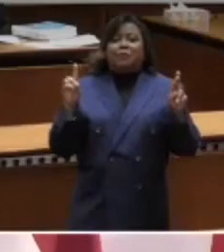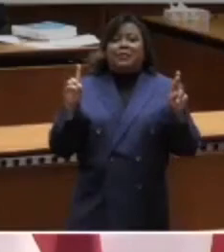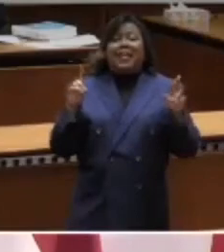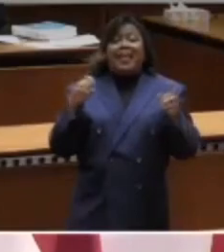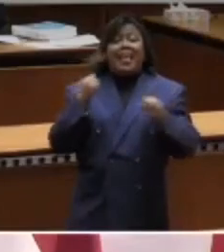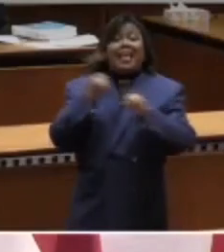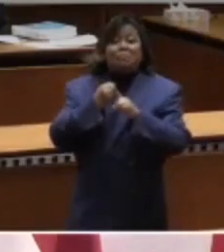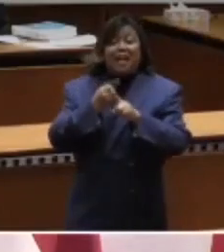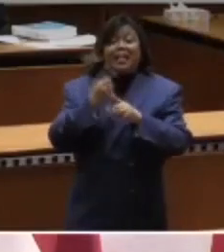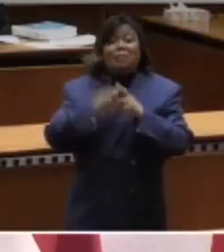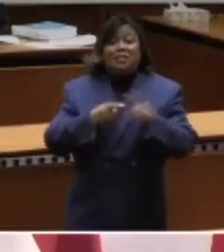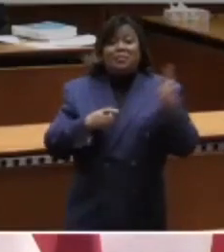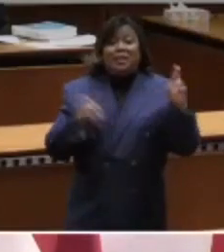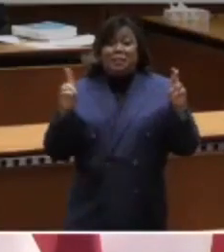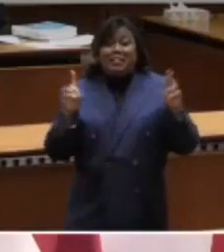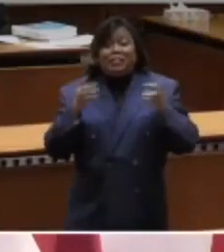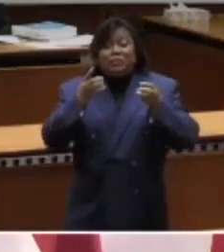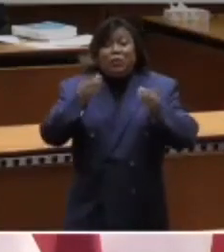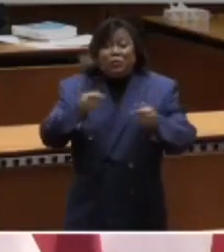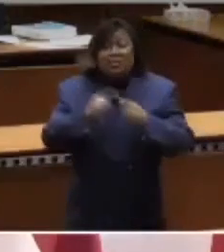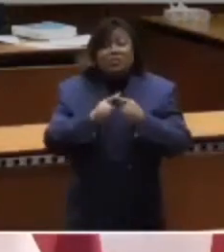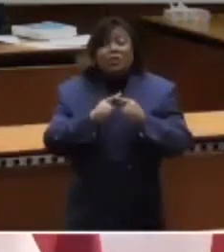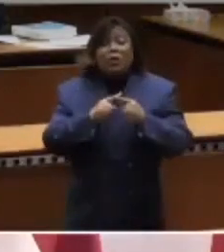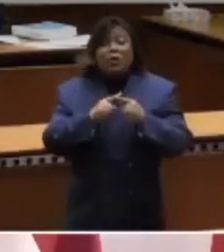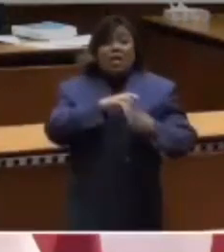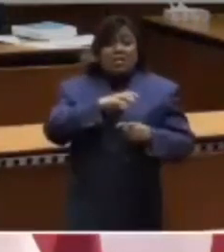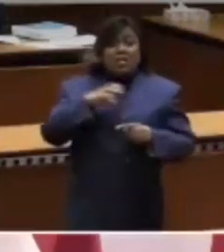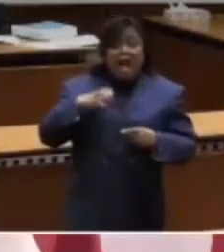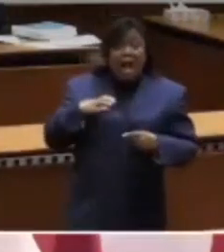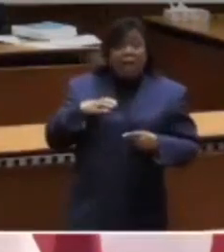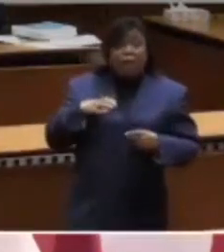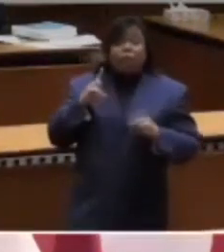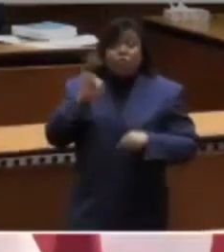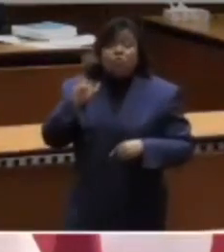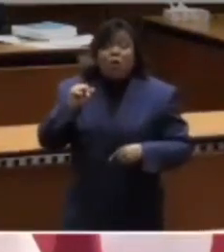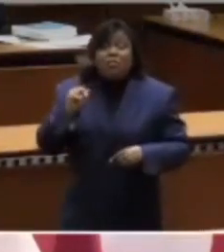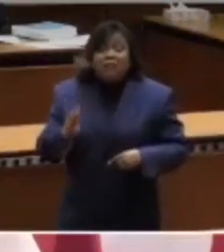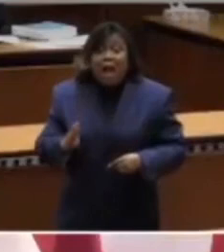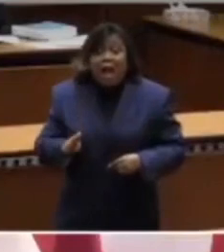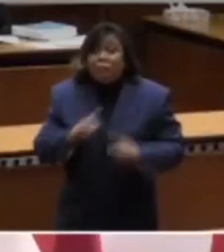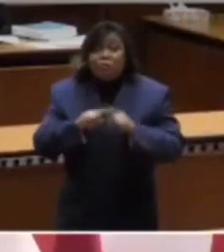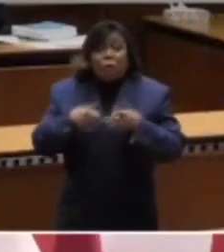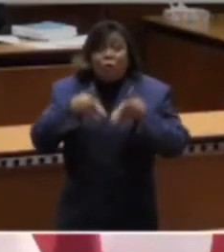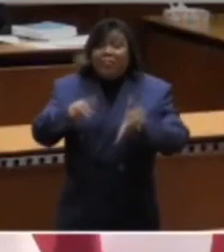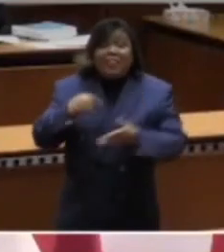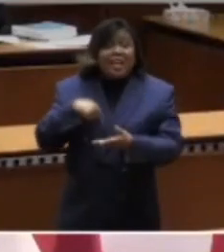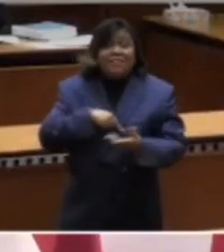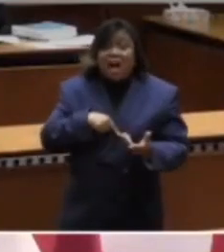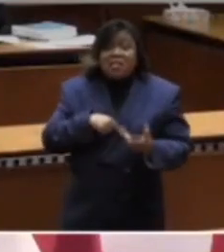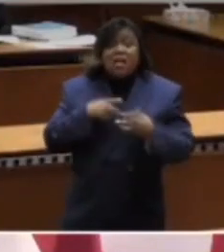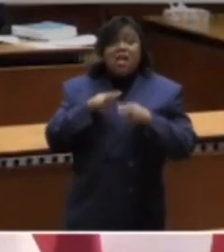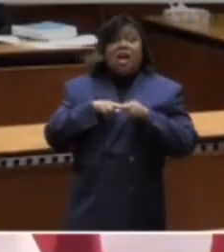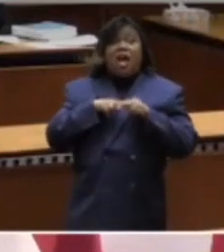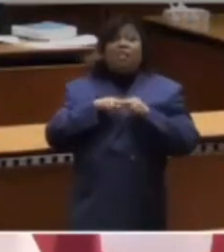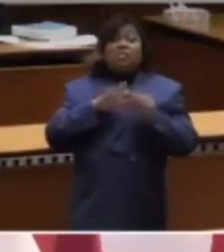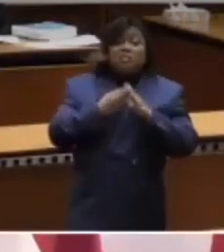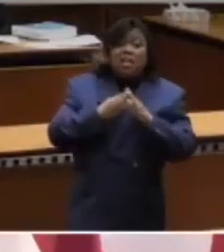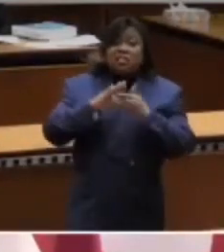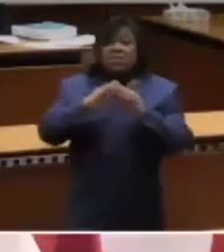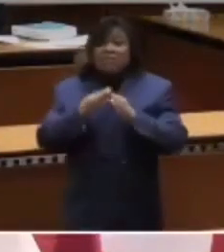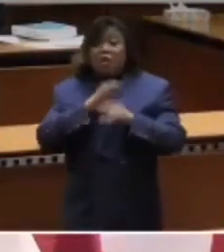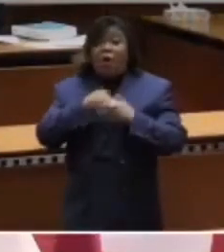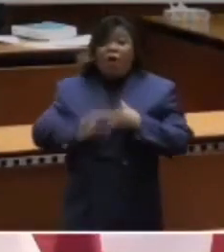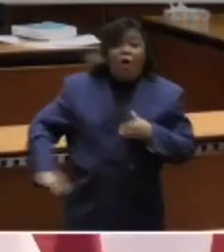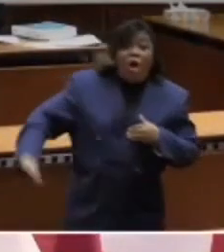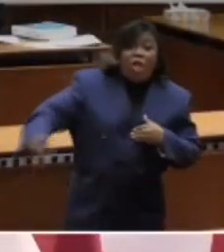be a bipartisan solution. So Congress, do your job. Don't leave us, cities and towns